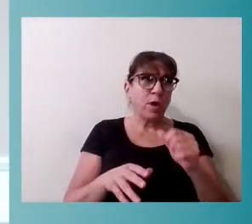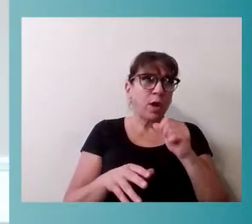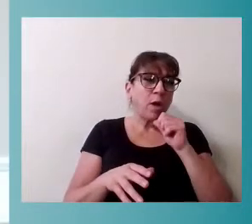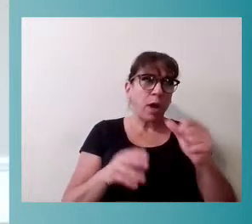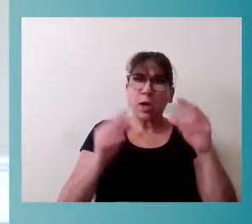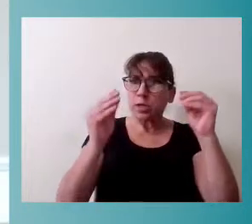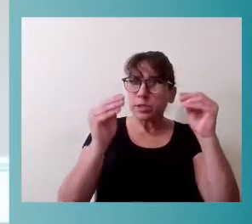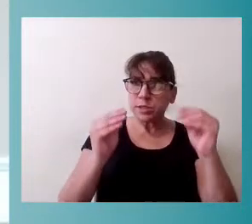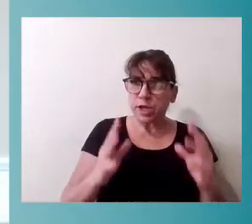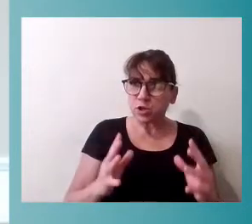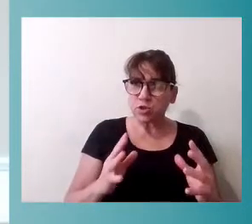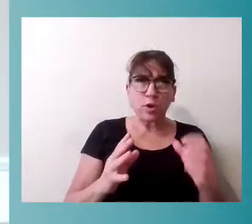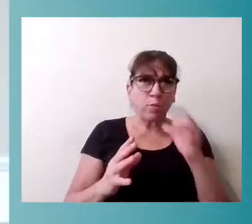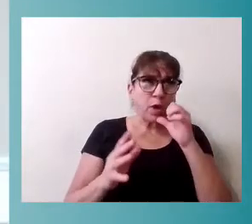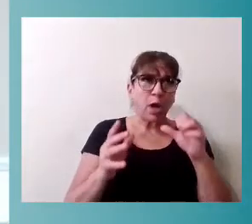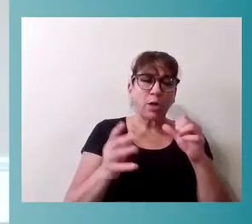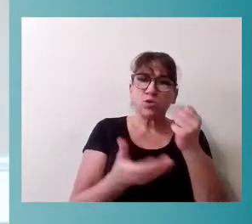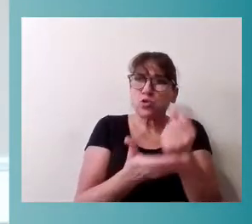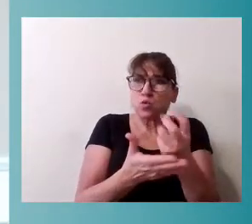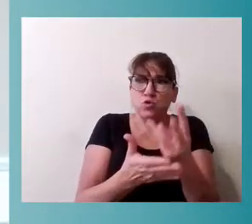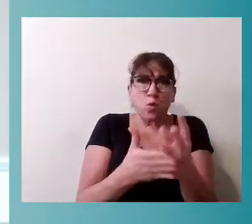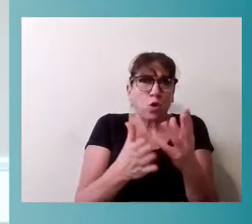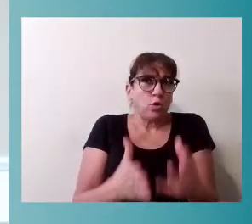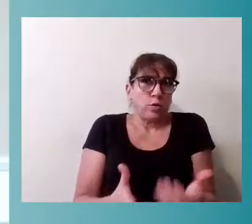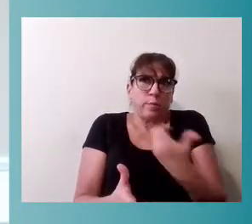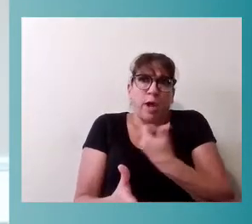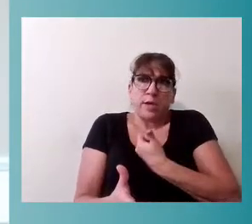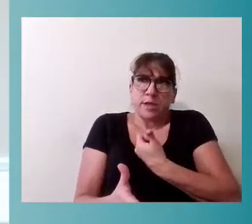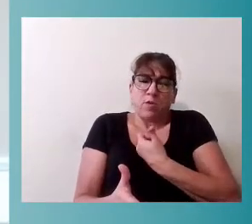teacher, I'm not a social worker, I